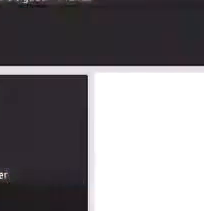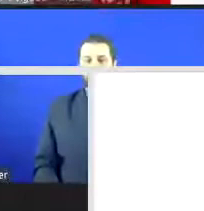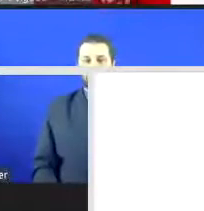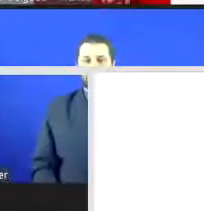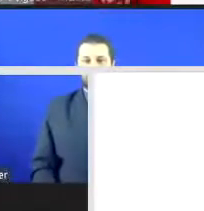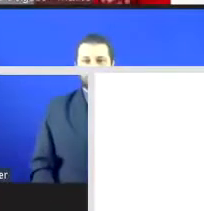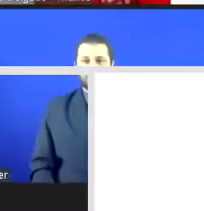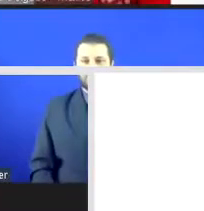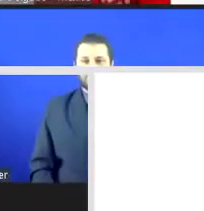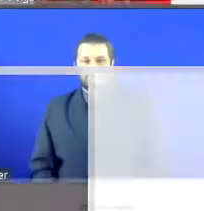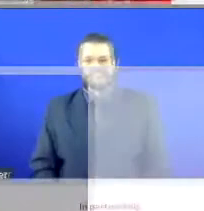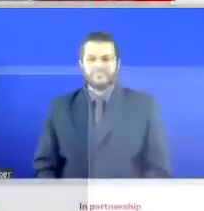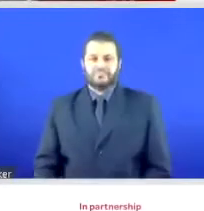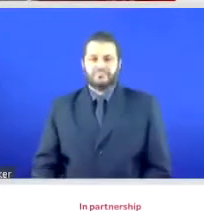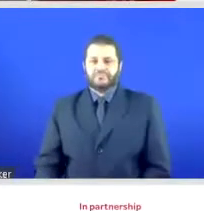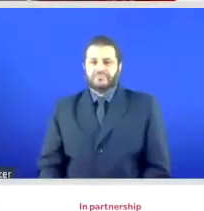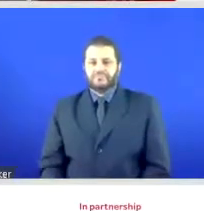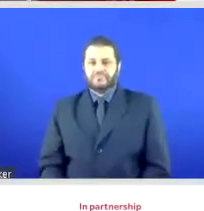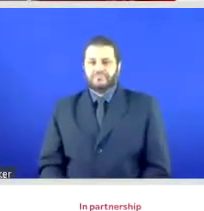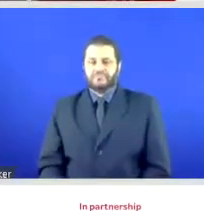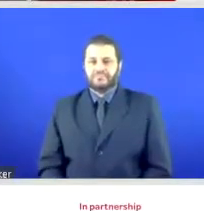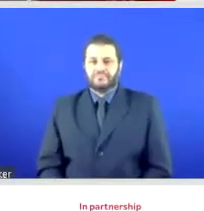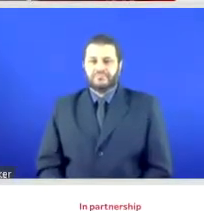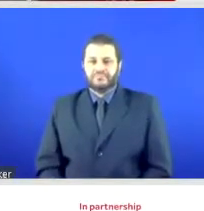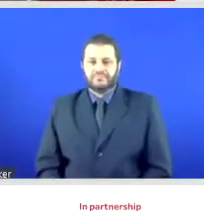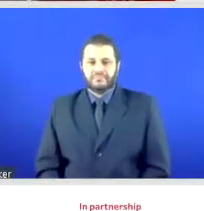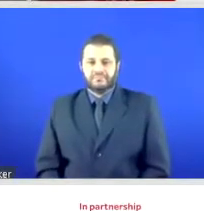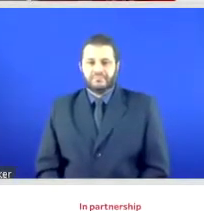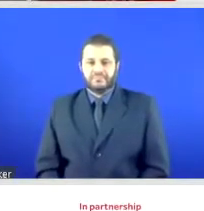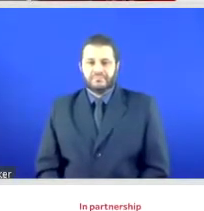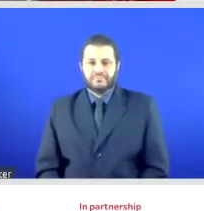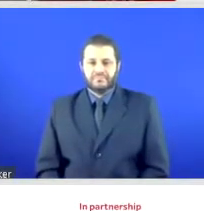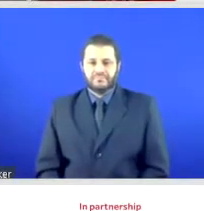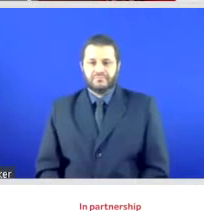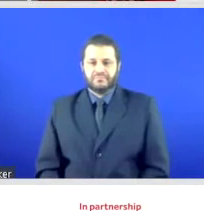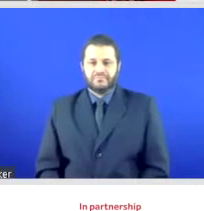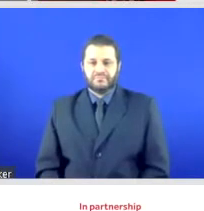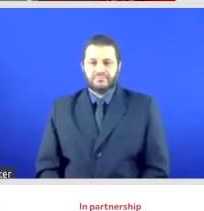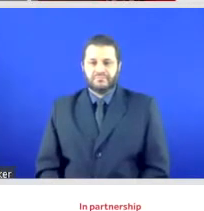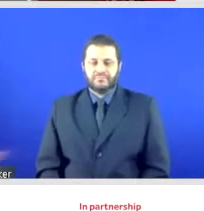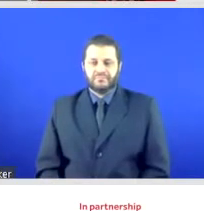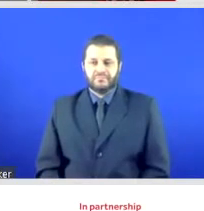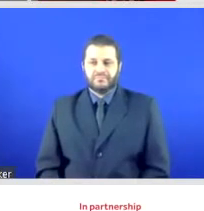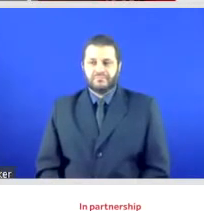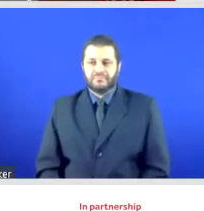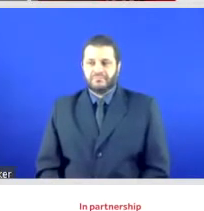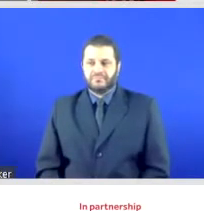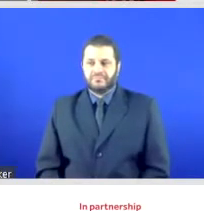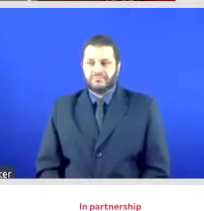I'm sorry, I could not hear very clearly. I'm assuming you're referring to me, Dean Jonas?